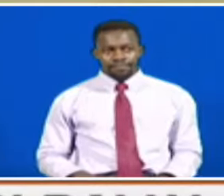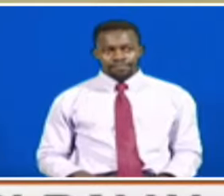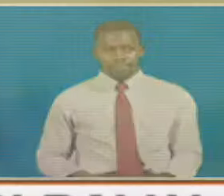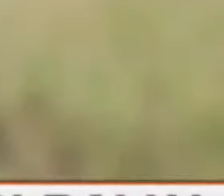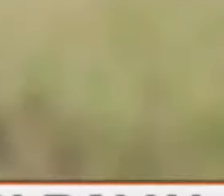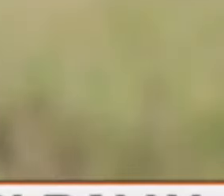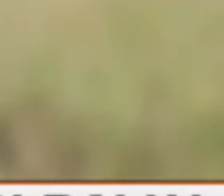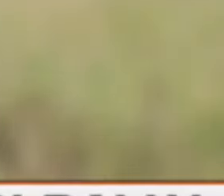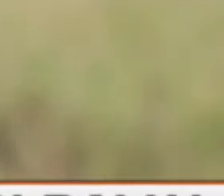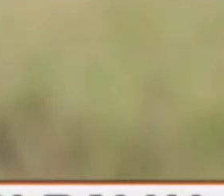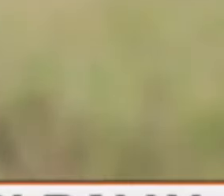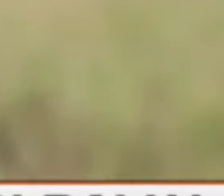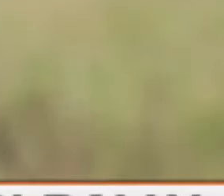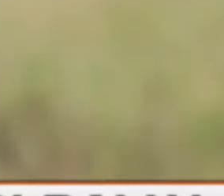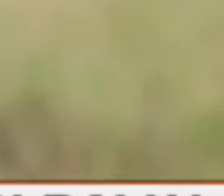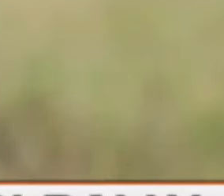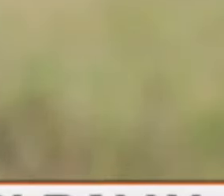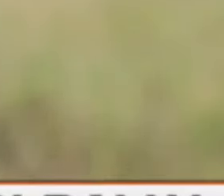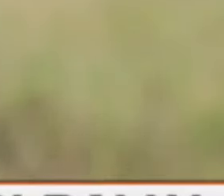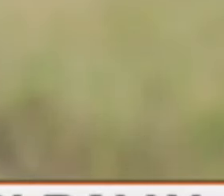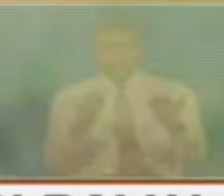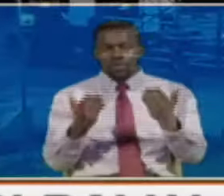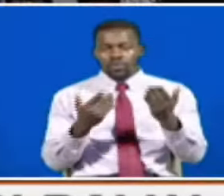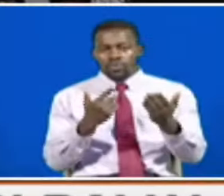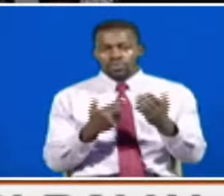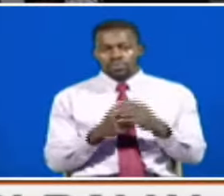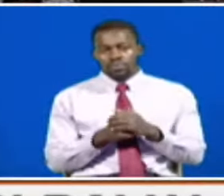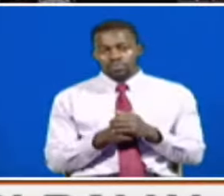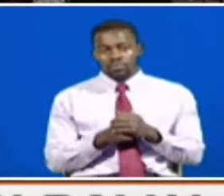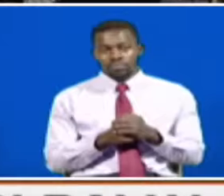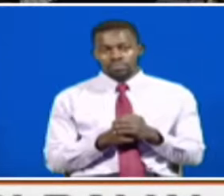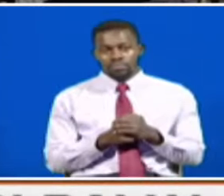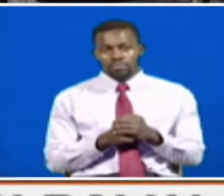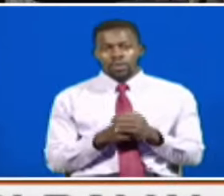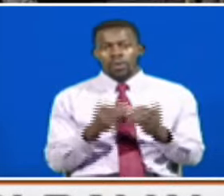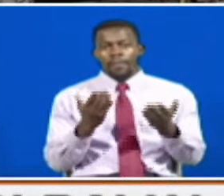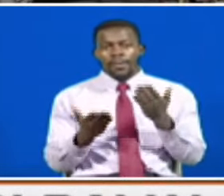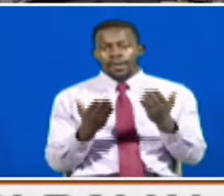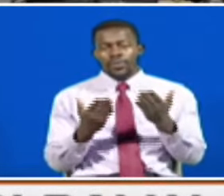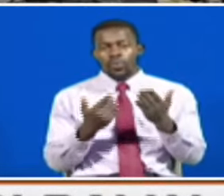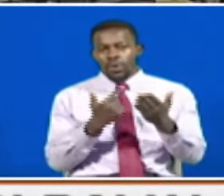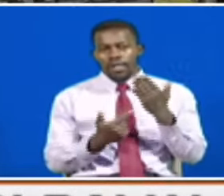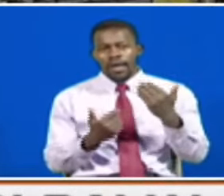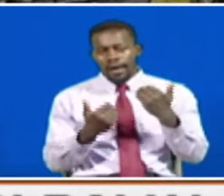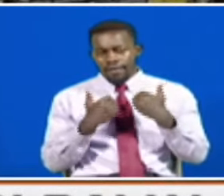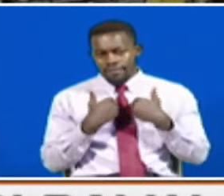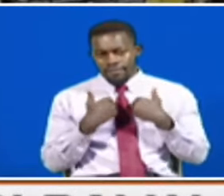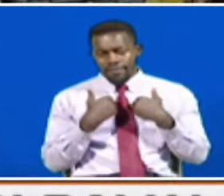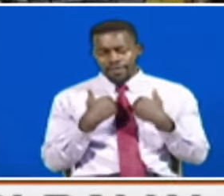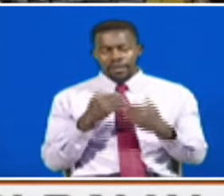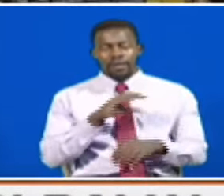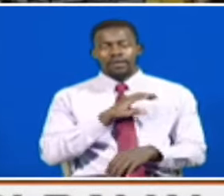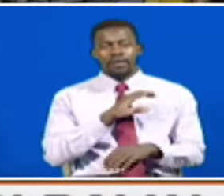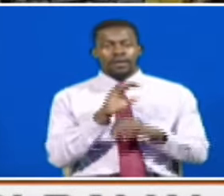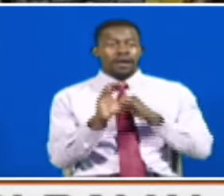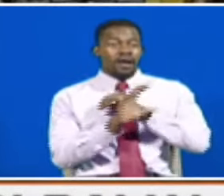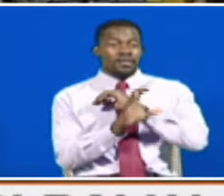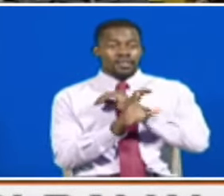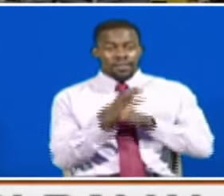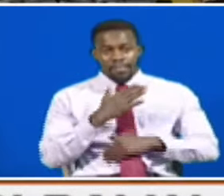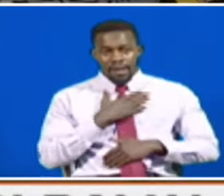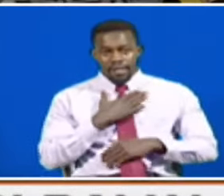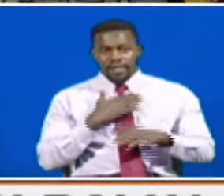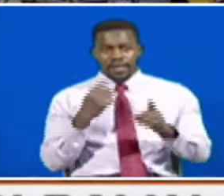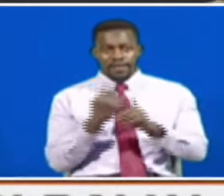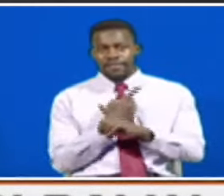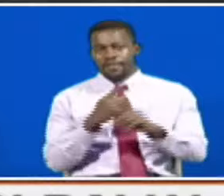hot, obviously, compared to what we have in France. Donc I need to get used to it, and also the landscape is completely different. So